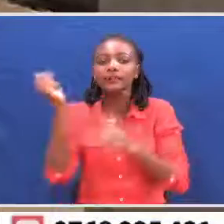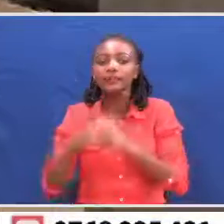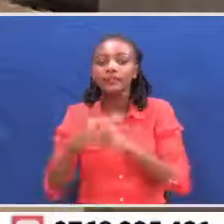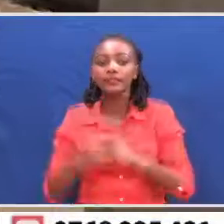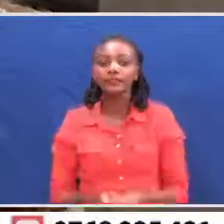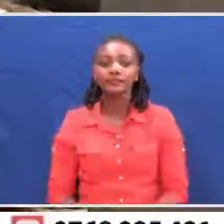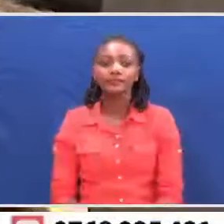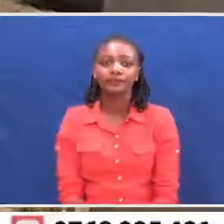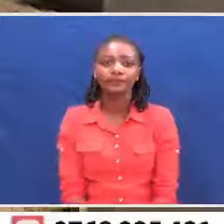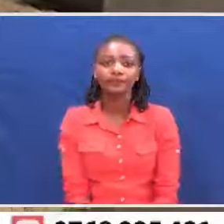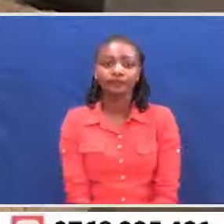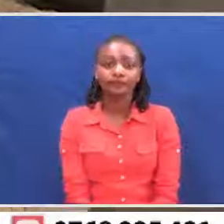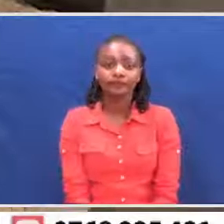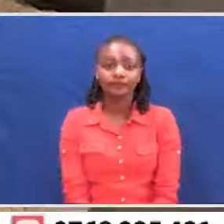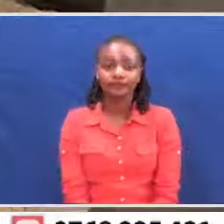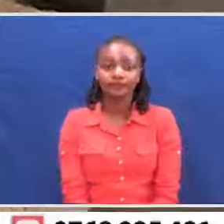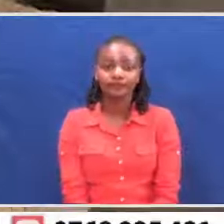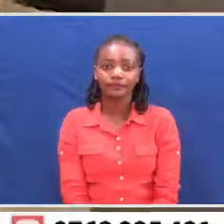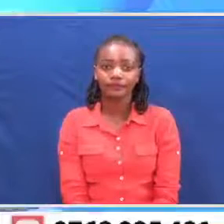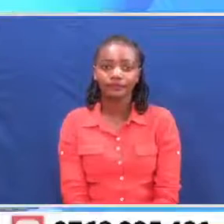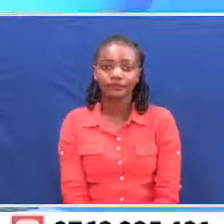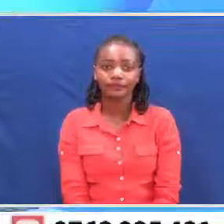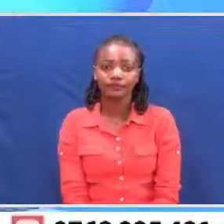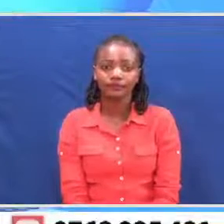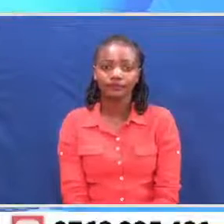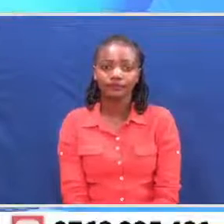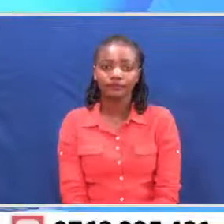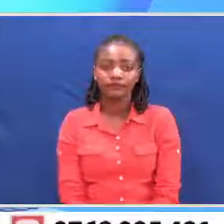Joan Minor, TV 47. Now we're taking